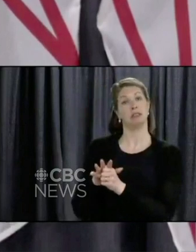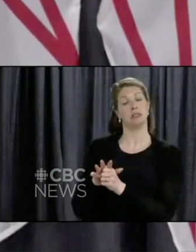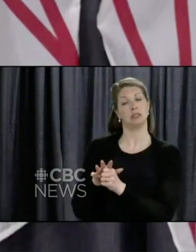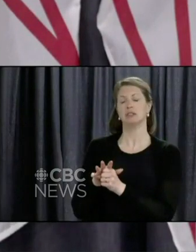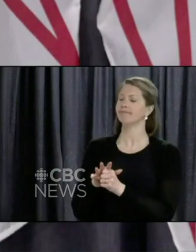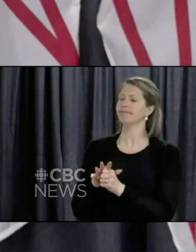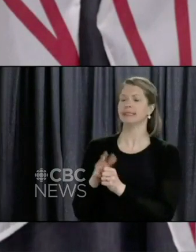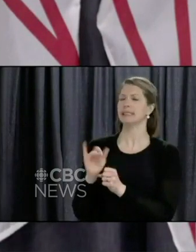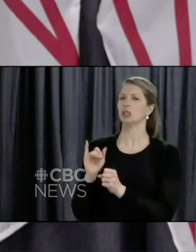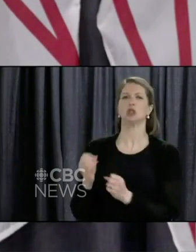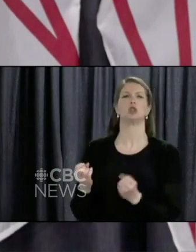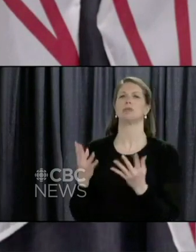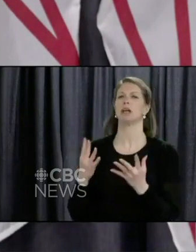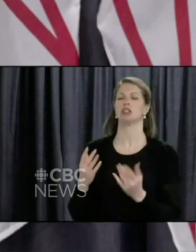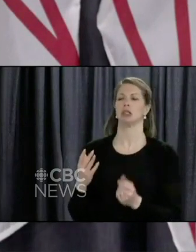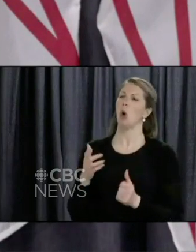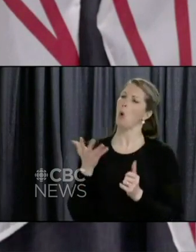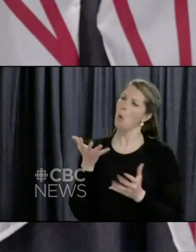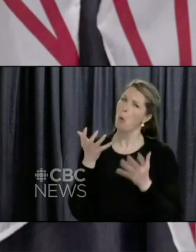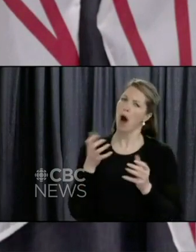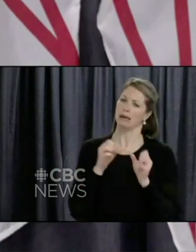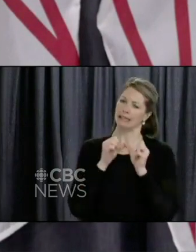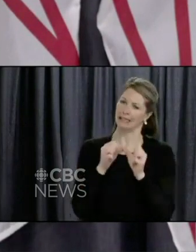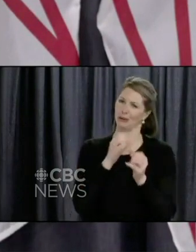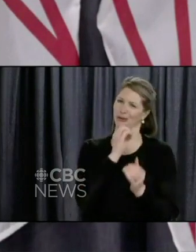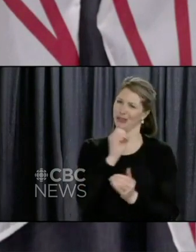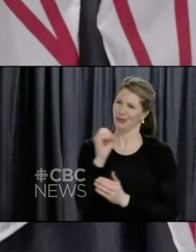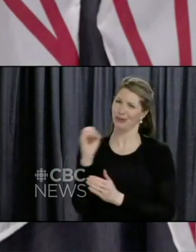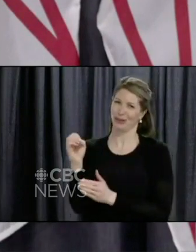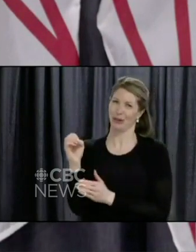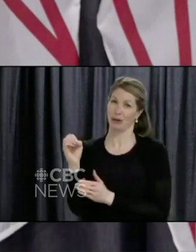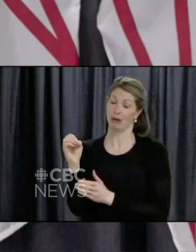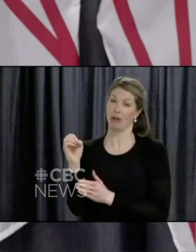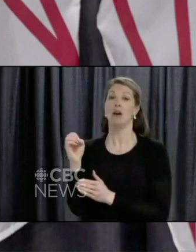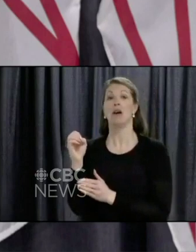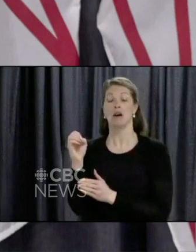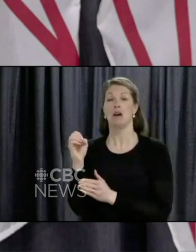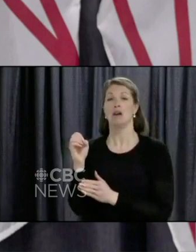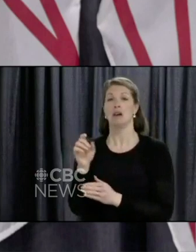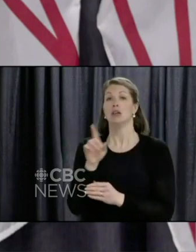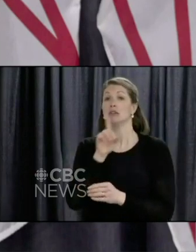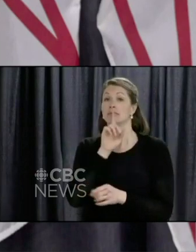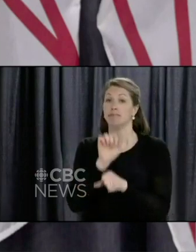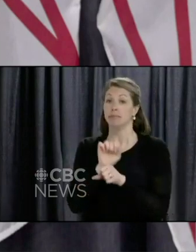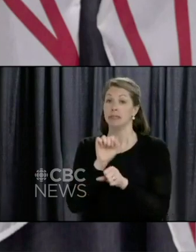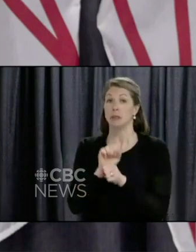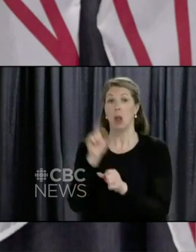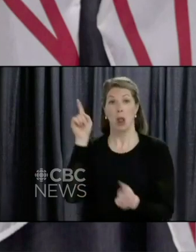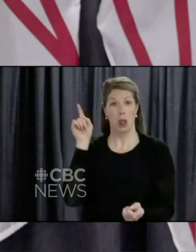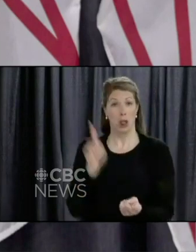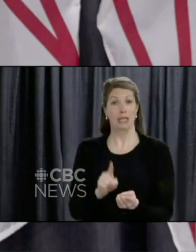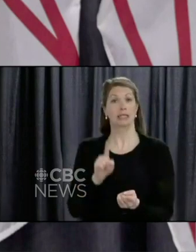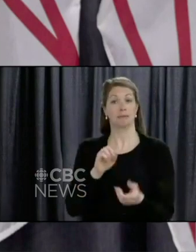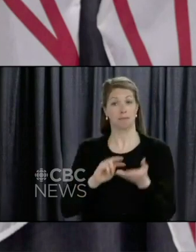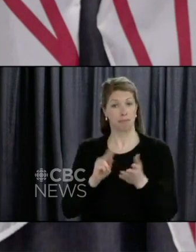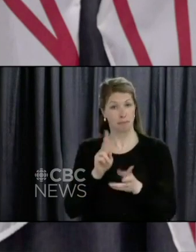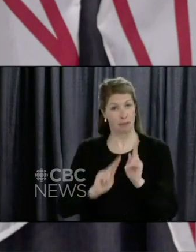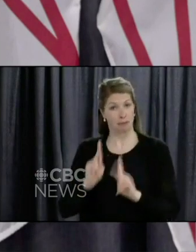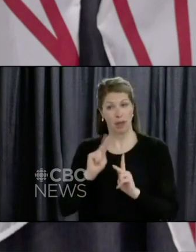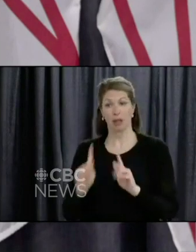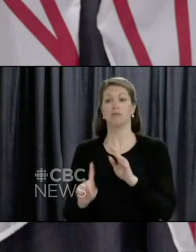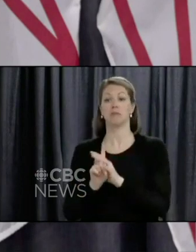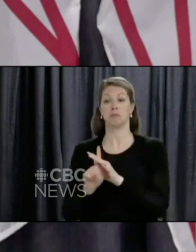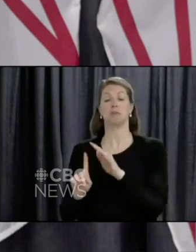many. As we see the combination of lower numbers and provinces across the country put in place